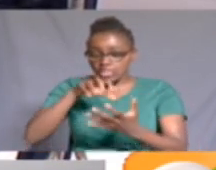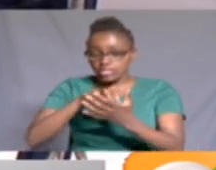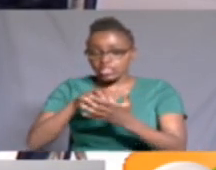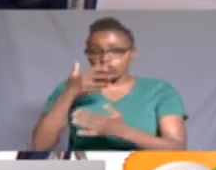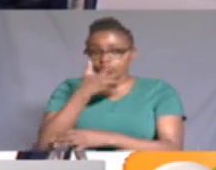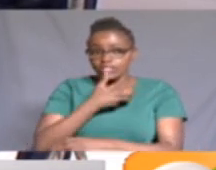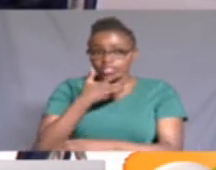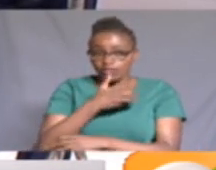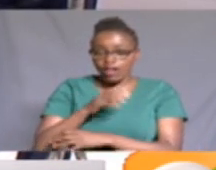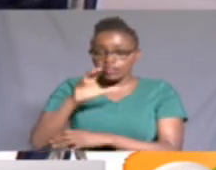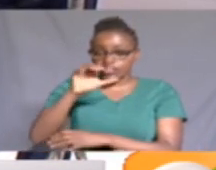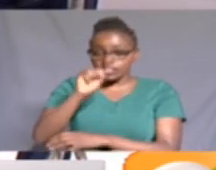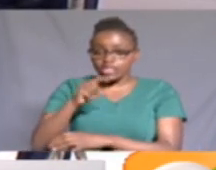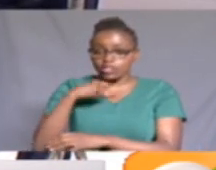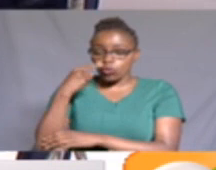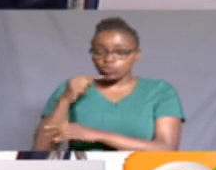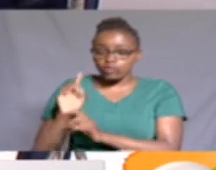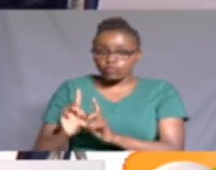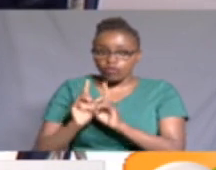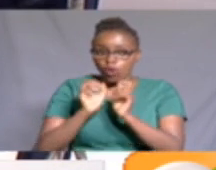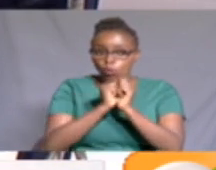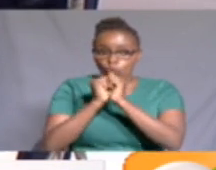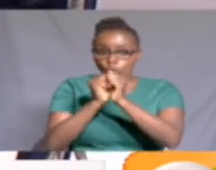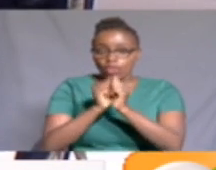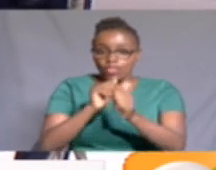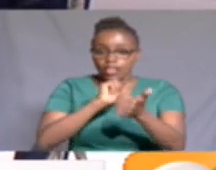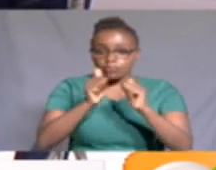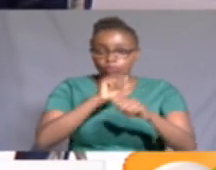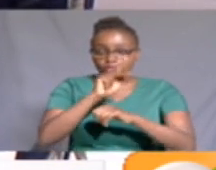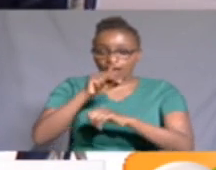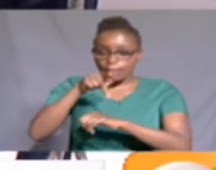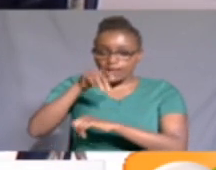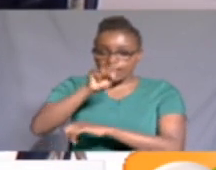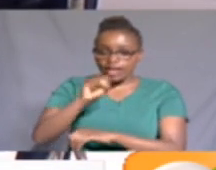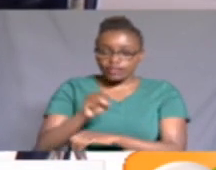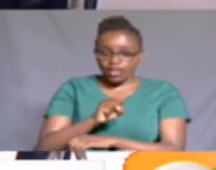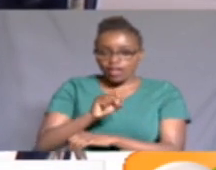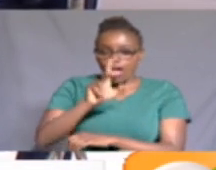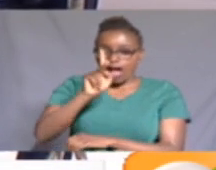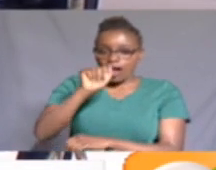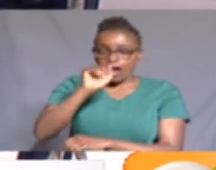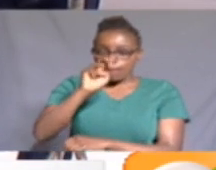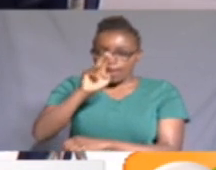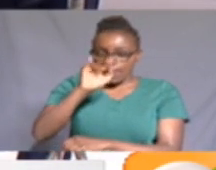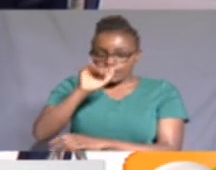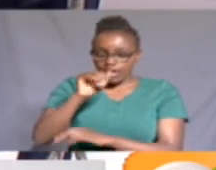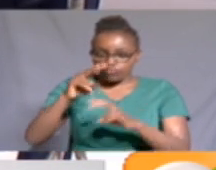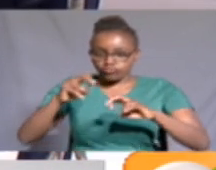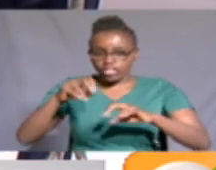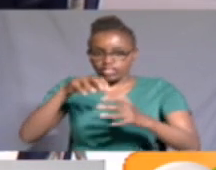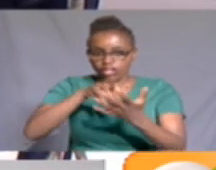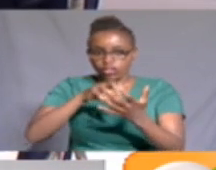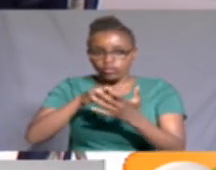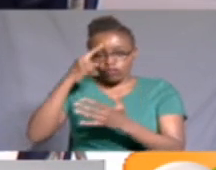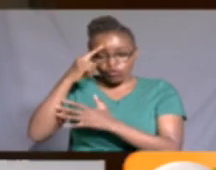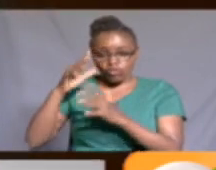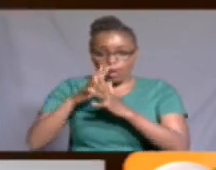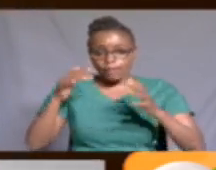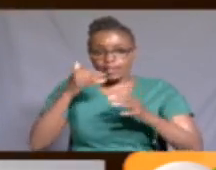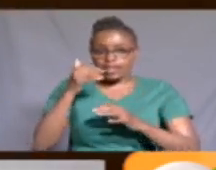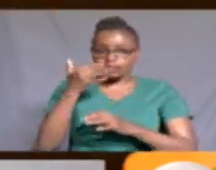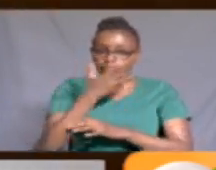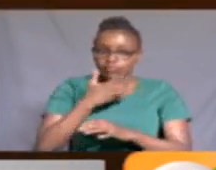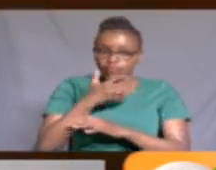stadium. The CS, who was in the company of the Sports Principal Secretary Kirimi Kaveria, checked on the condition of the main stadium, the